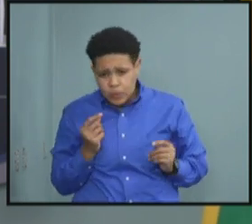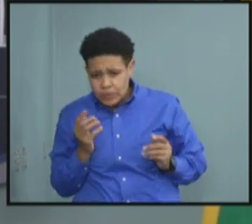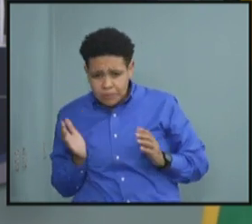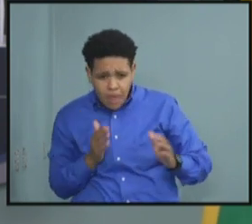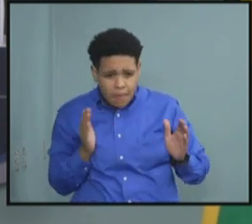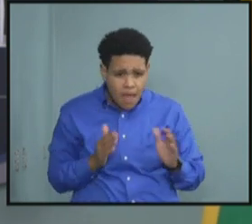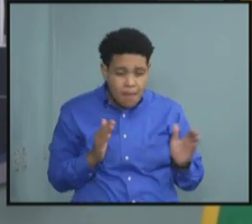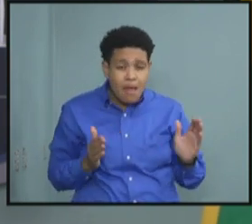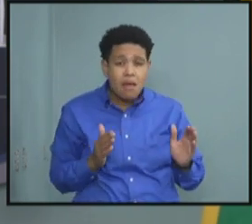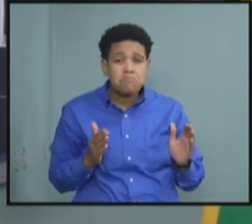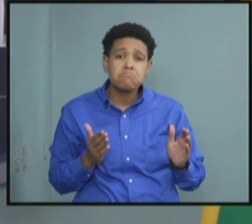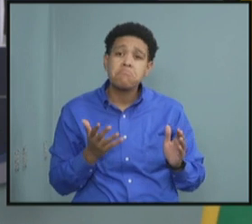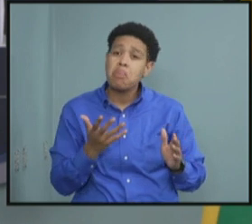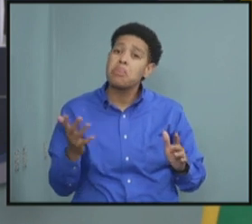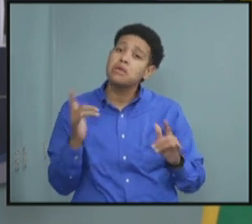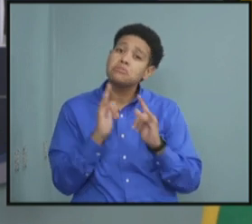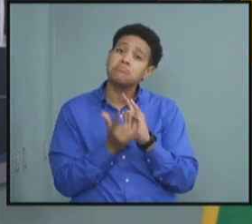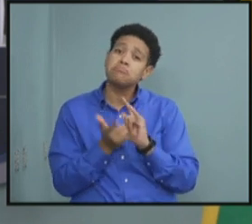things will change.